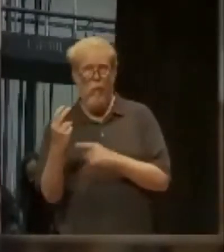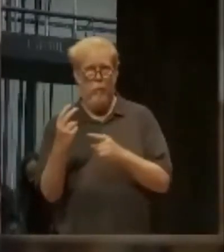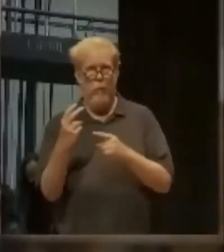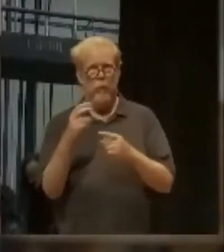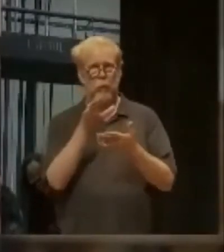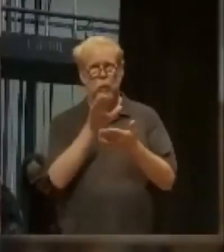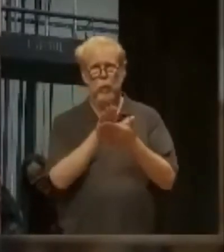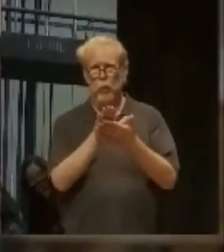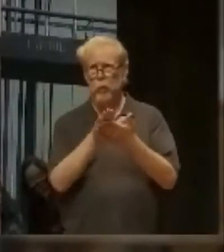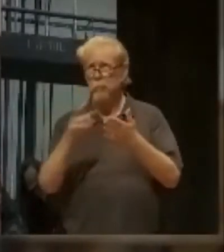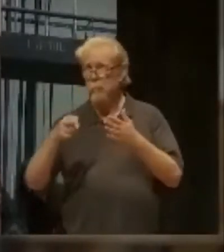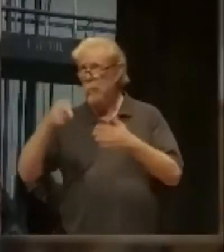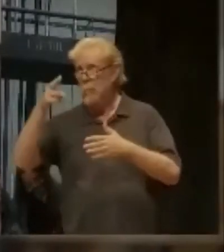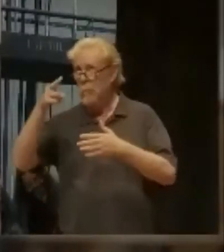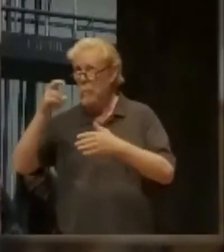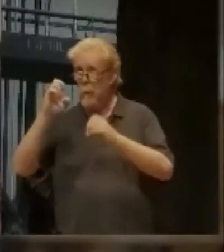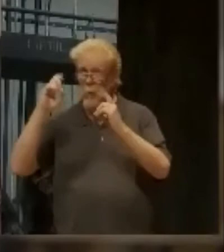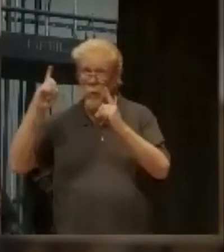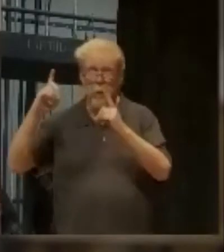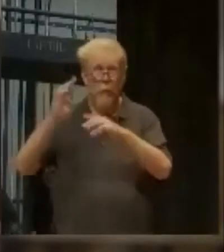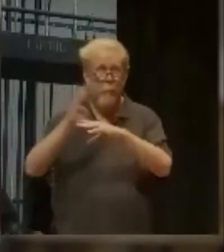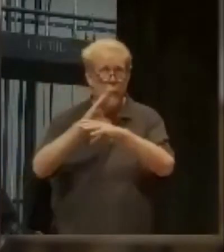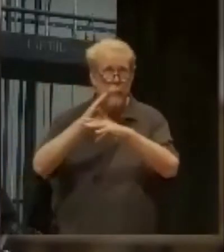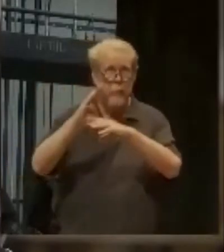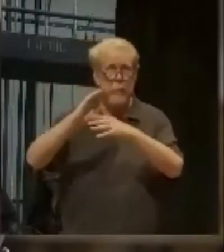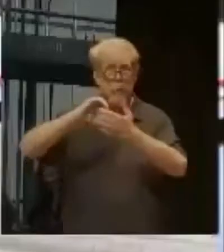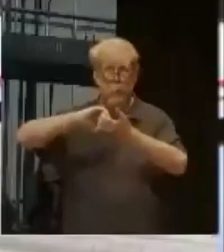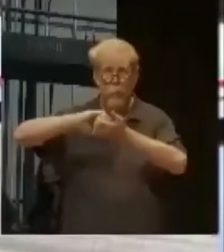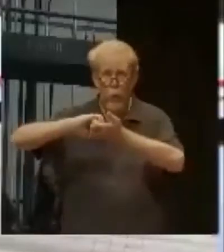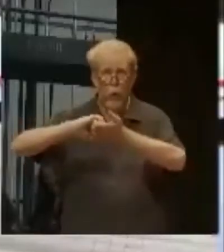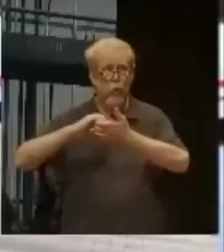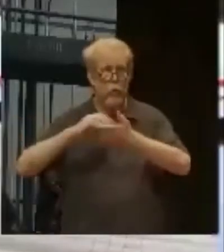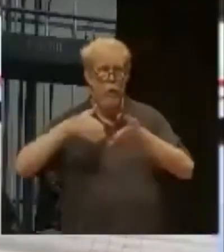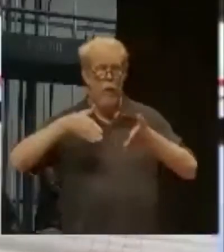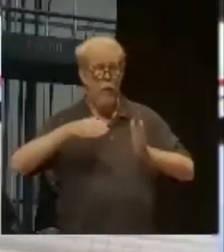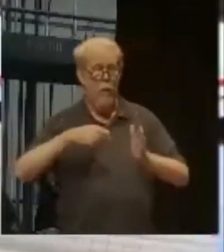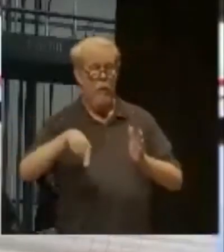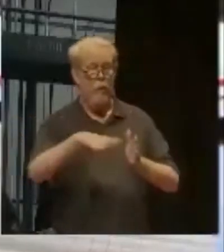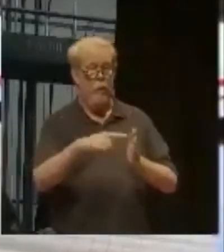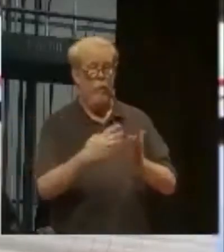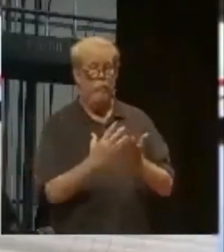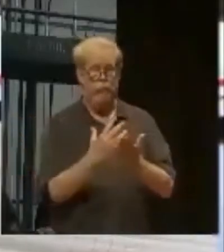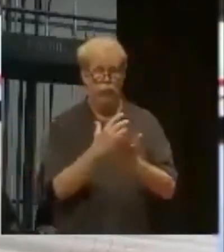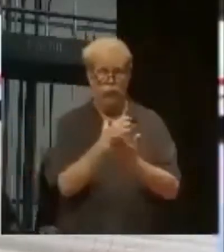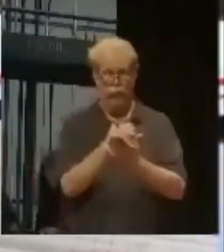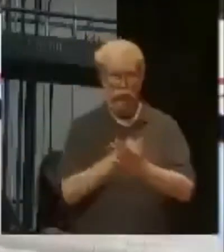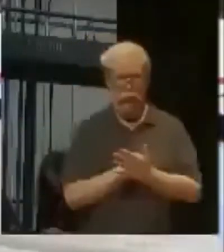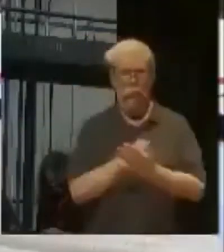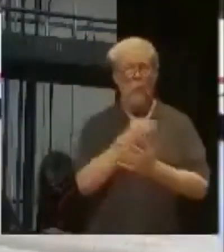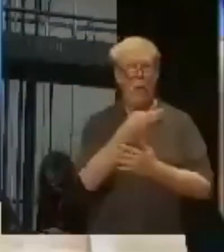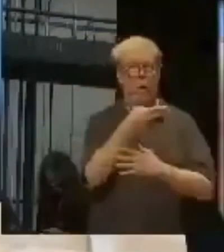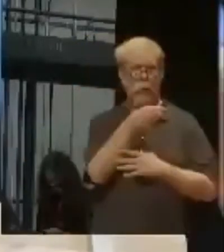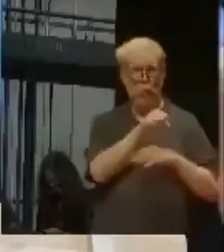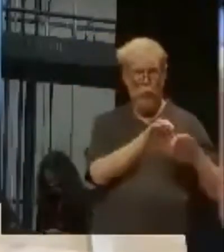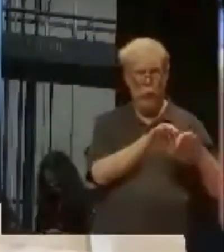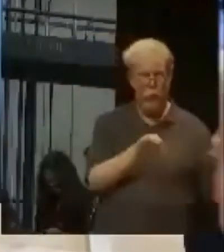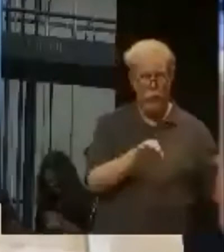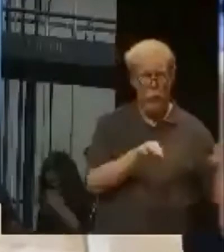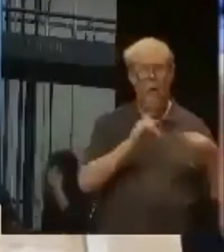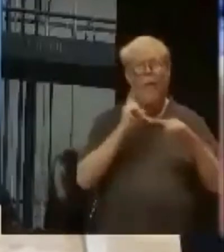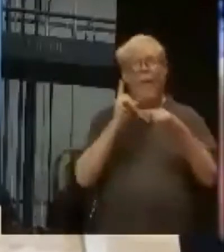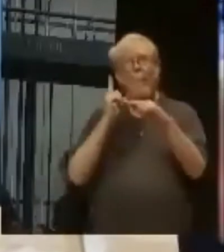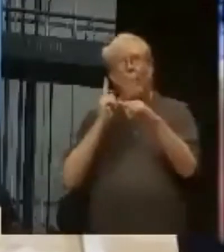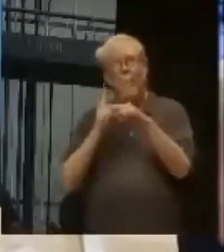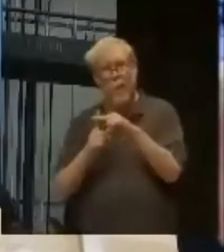Education, industry and business partners, we allow students to earn a high school diploma as well as a post-secondary